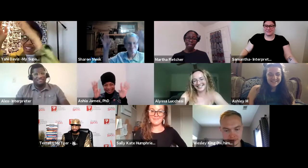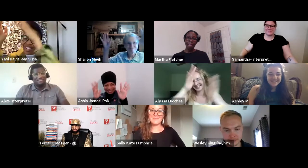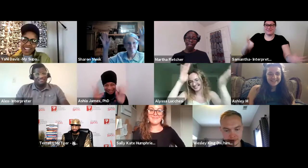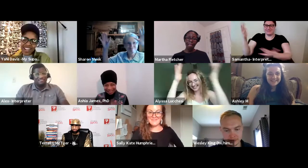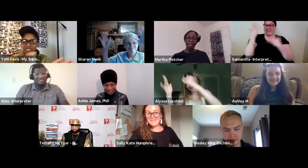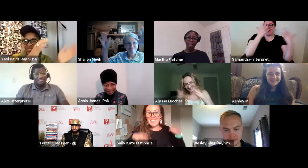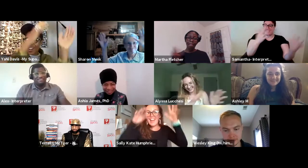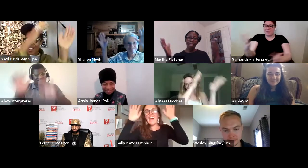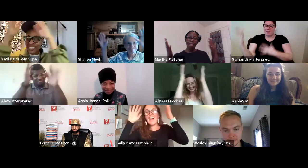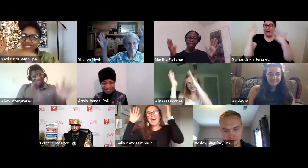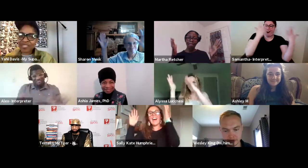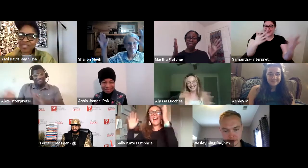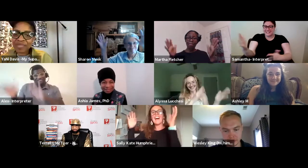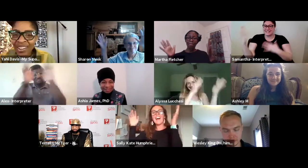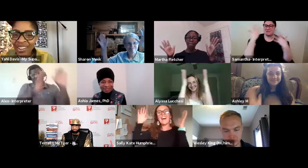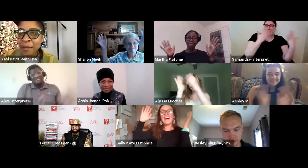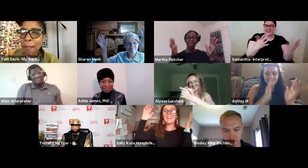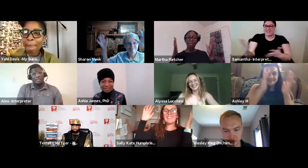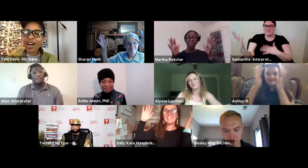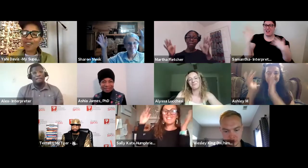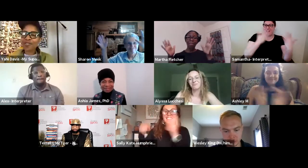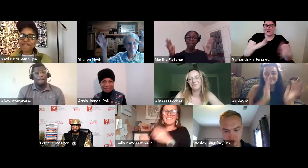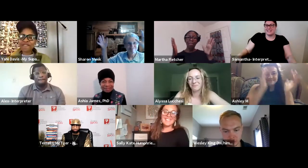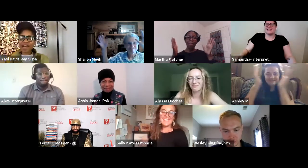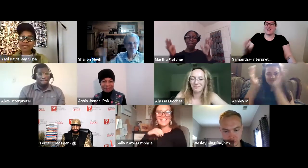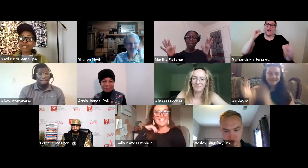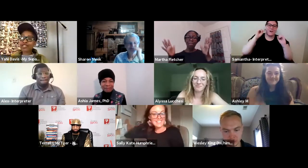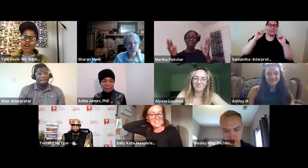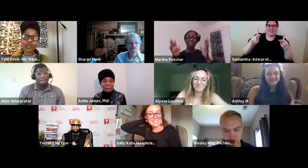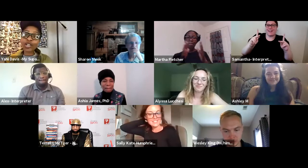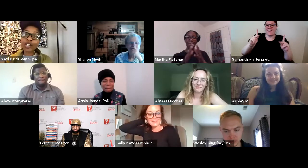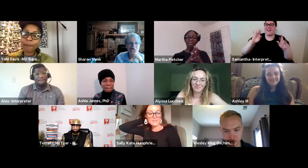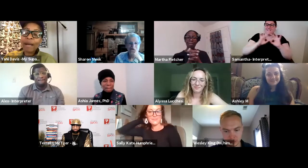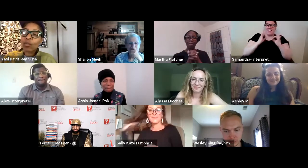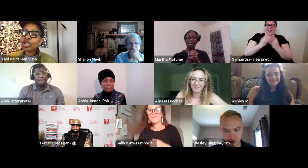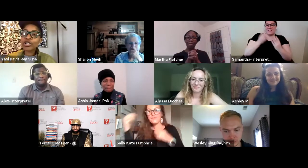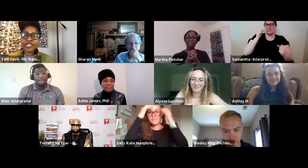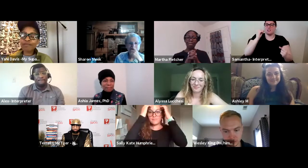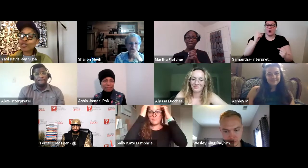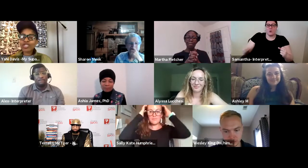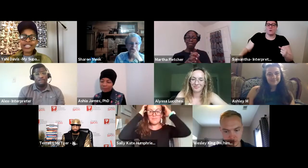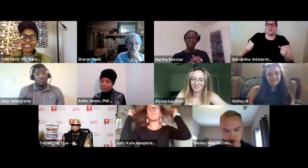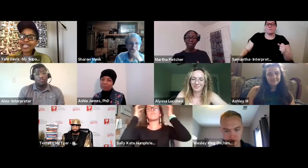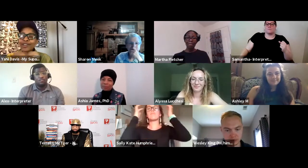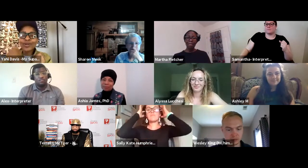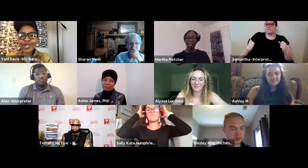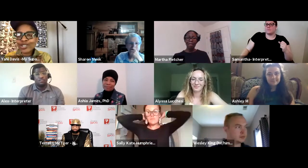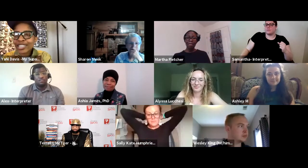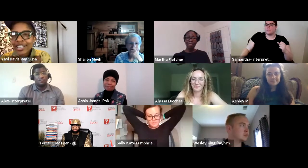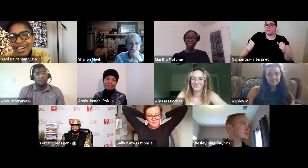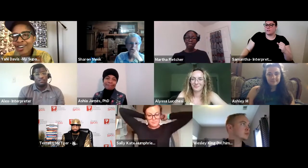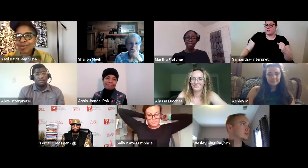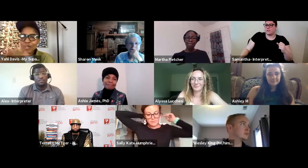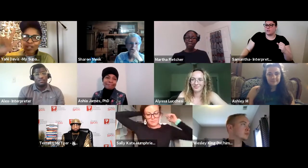them, y'all. Round of applause, round of applause. All right, family. So look, we're learning some new things today. We're